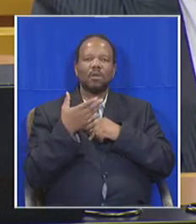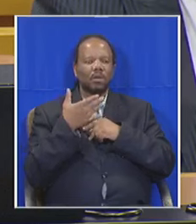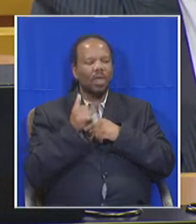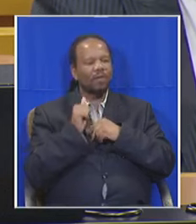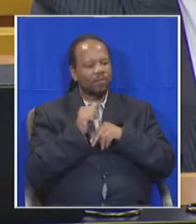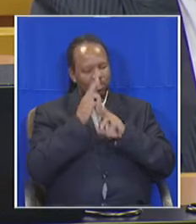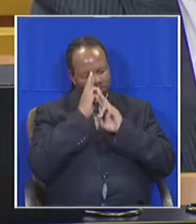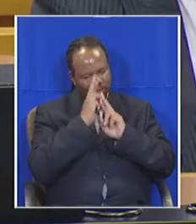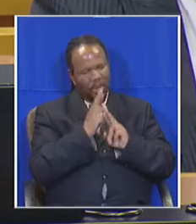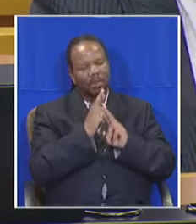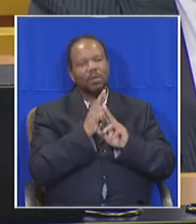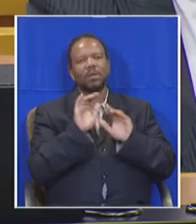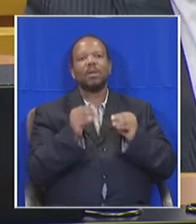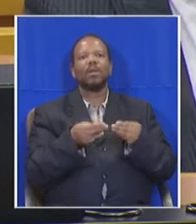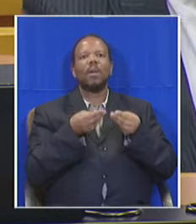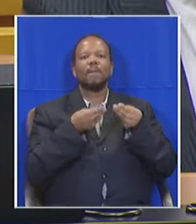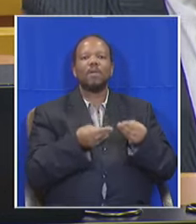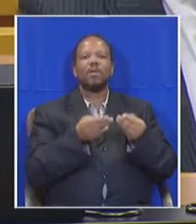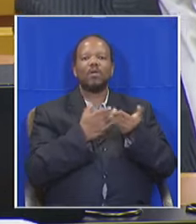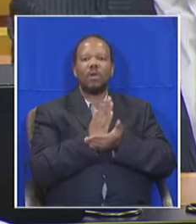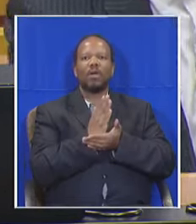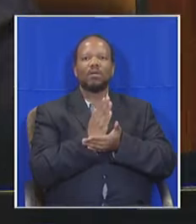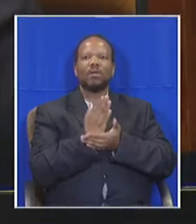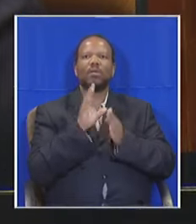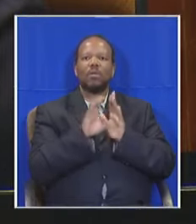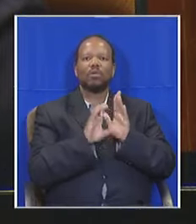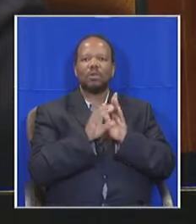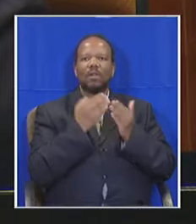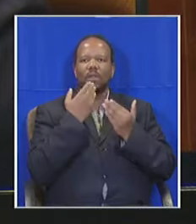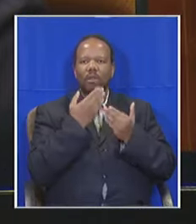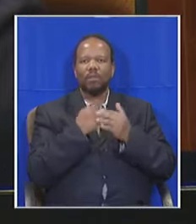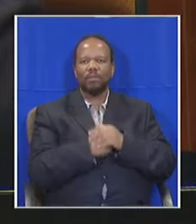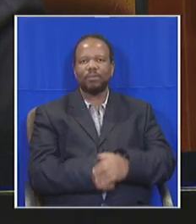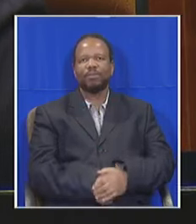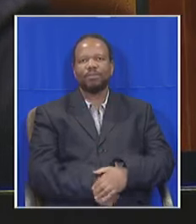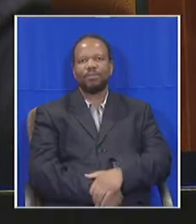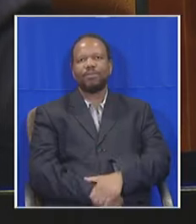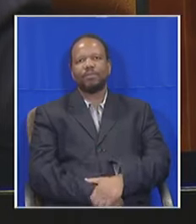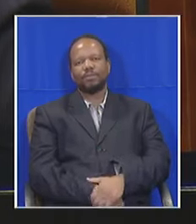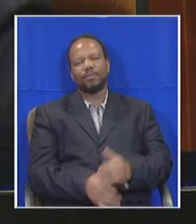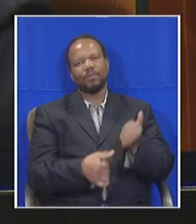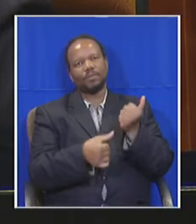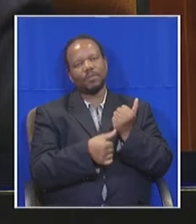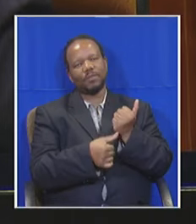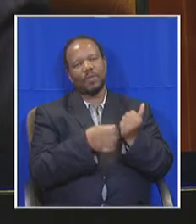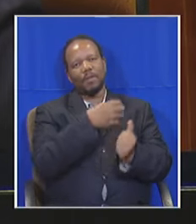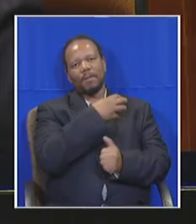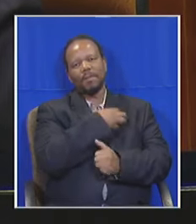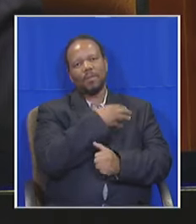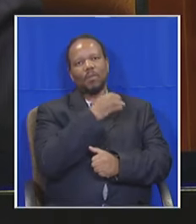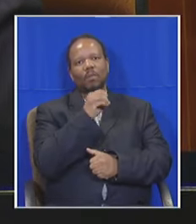Rights in our Constitution. Thank you, Chairperson. Thank you. Deputy Minister Oliphant.